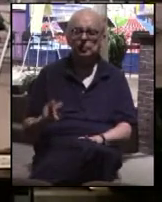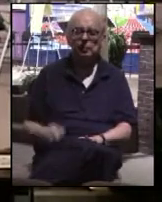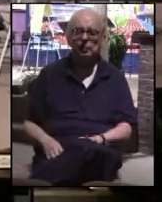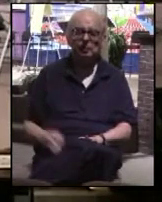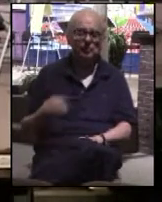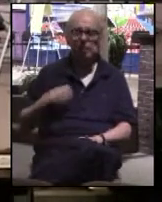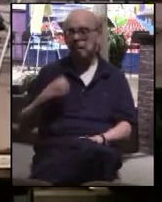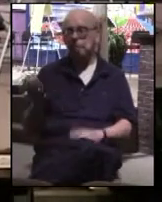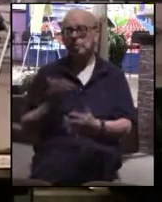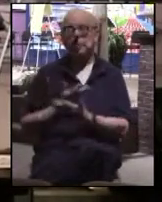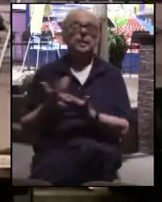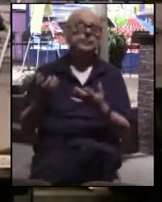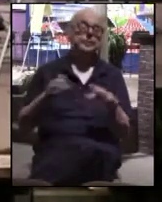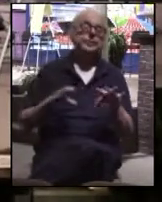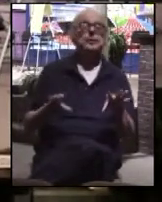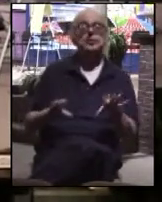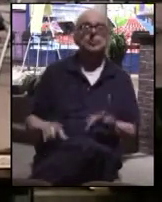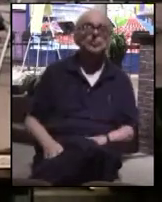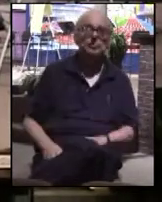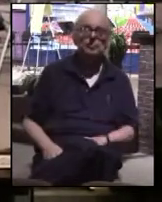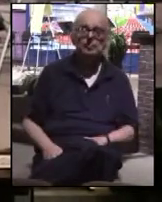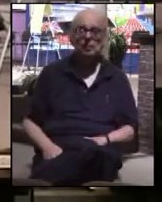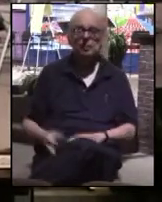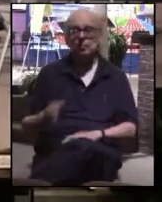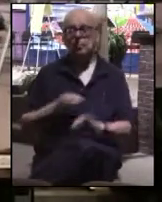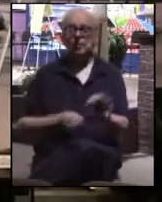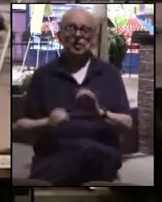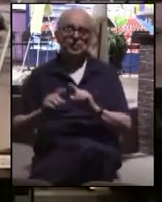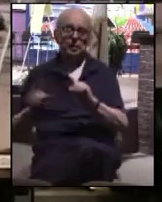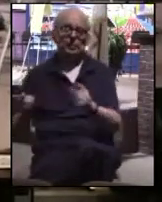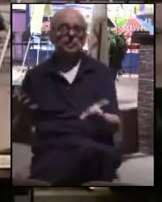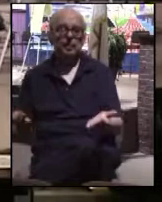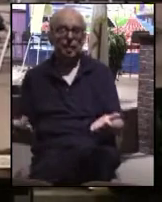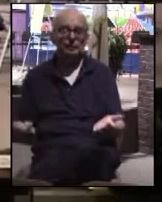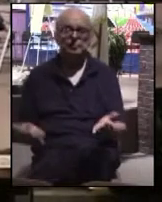i've got other things to do rather than this